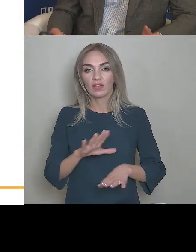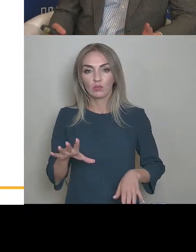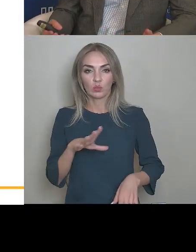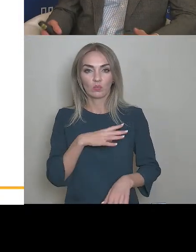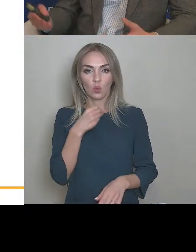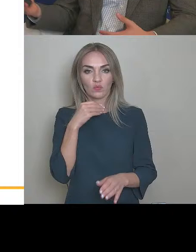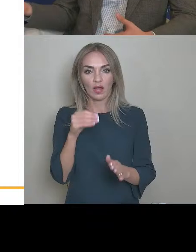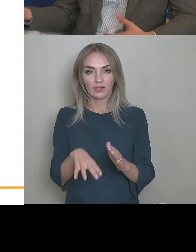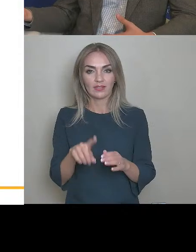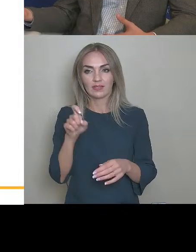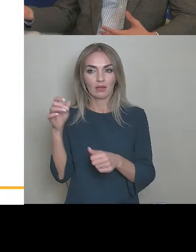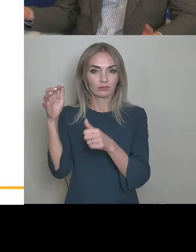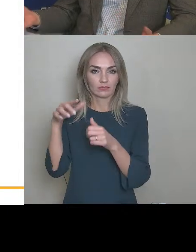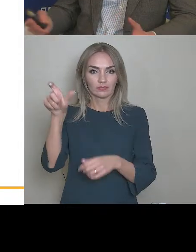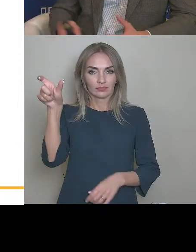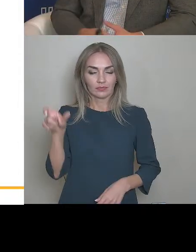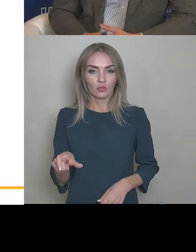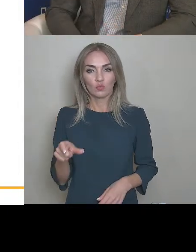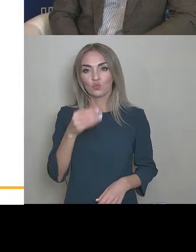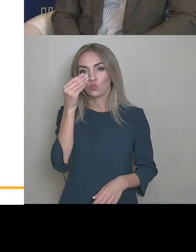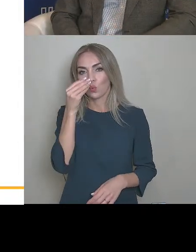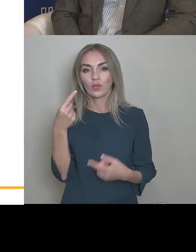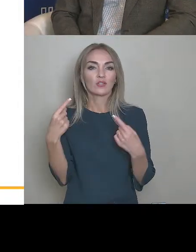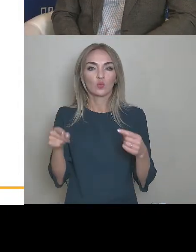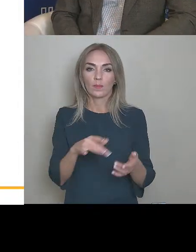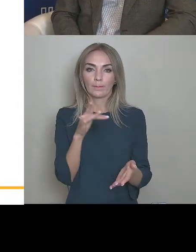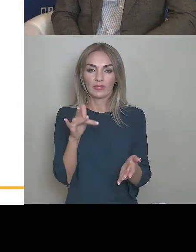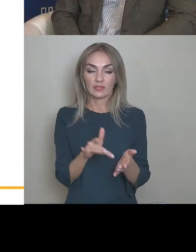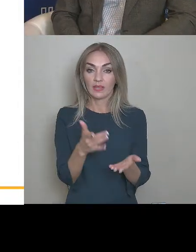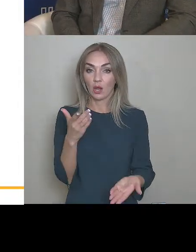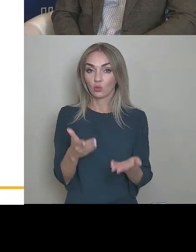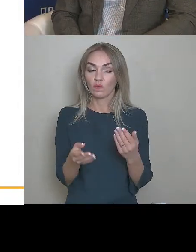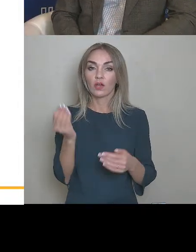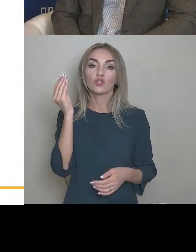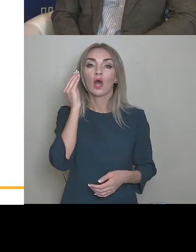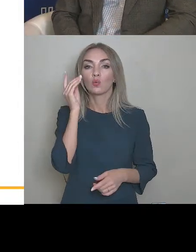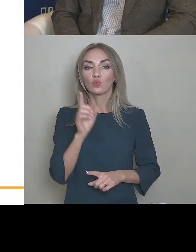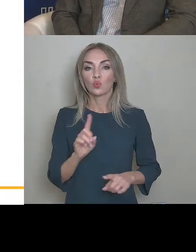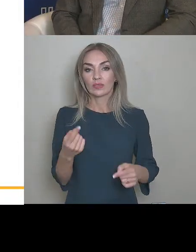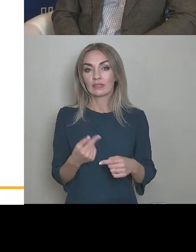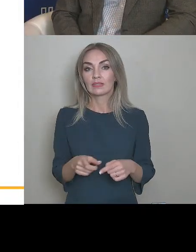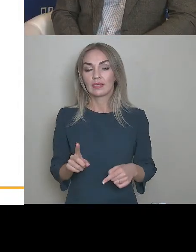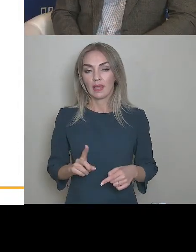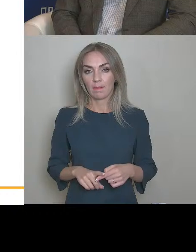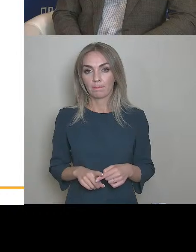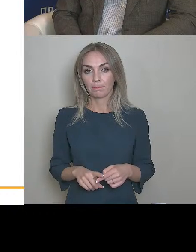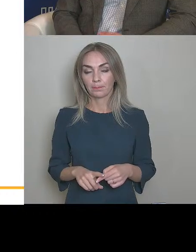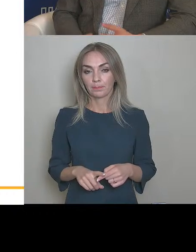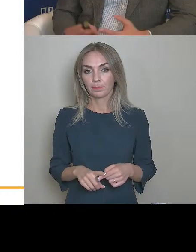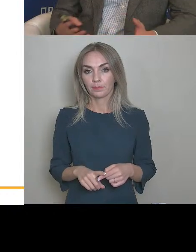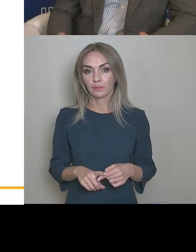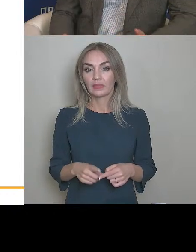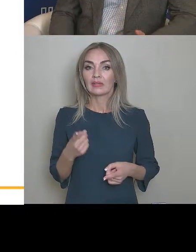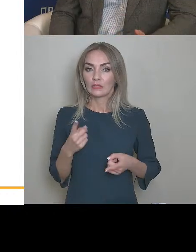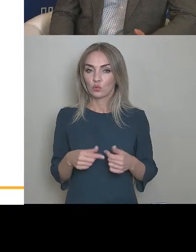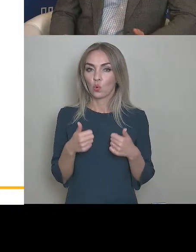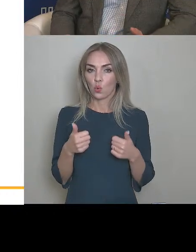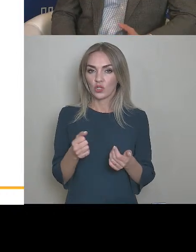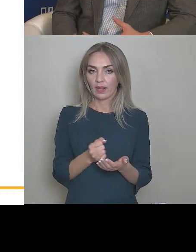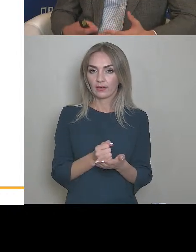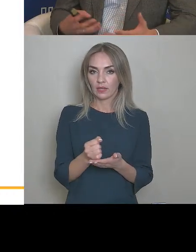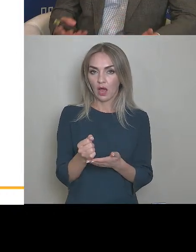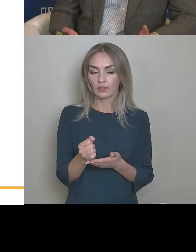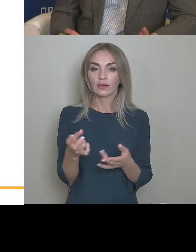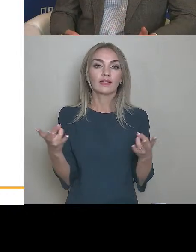as you said, they were not supposed to vote and support the candidate from Uzhhorod or any